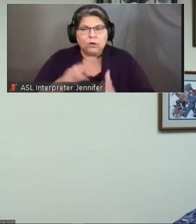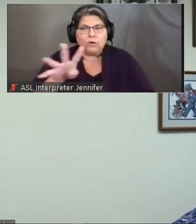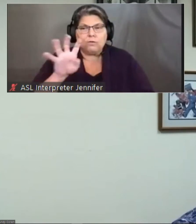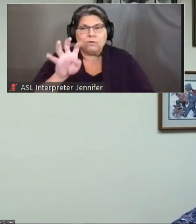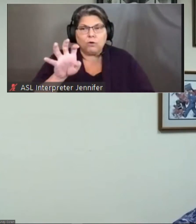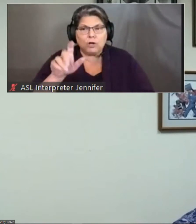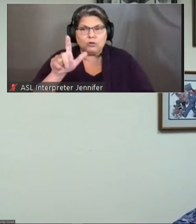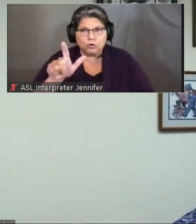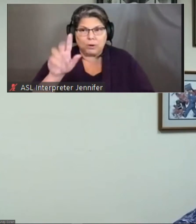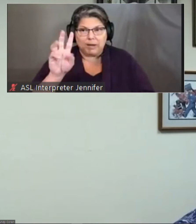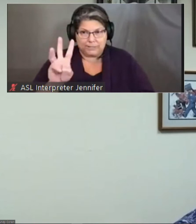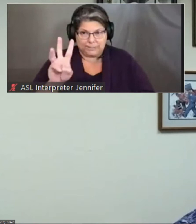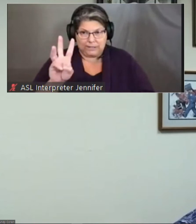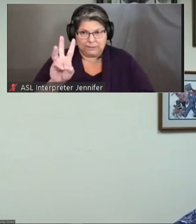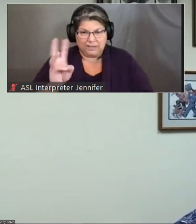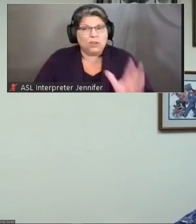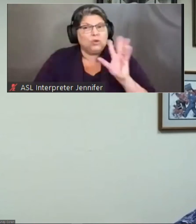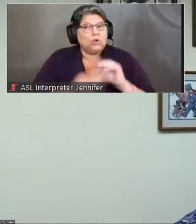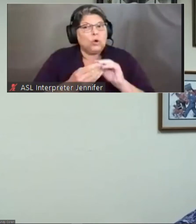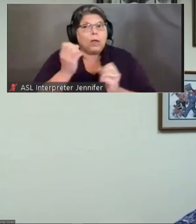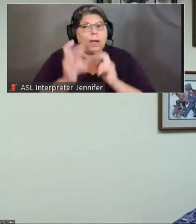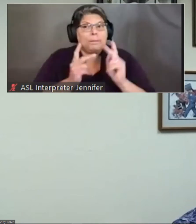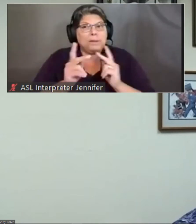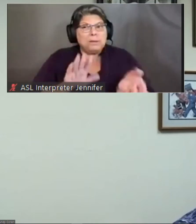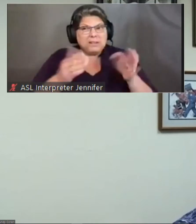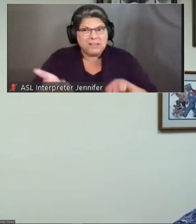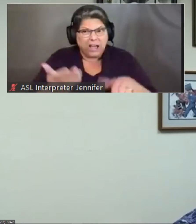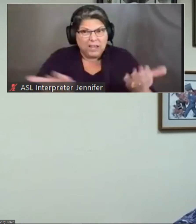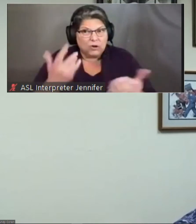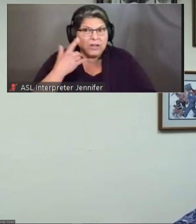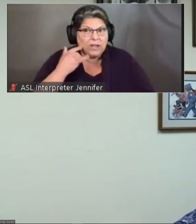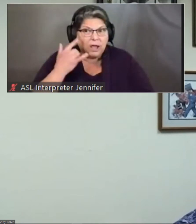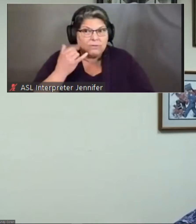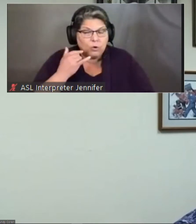3,568,426. The total deaths in California number